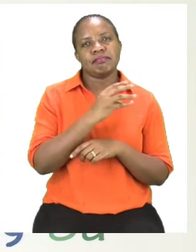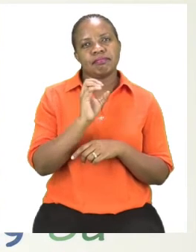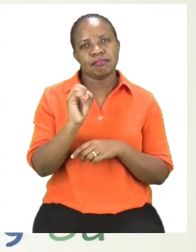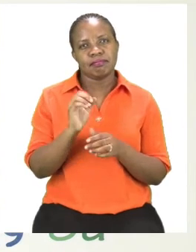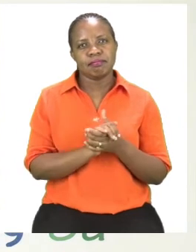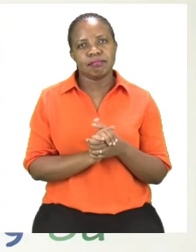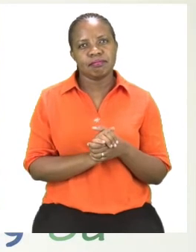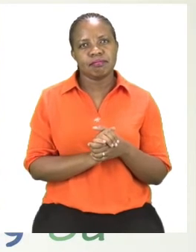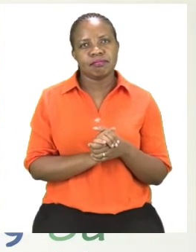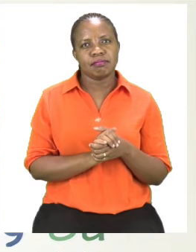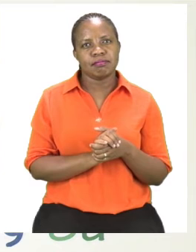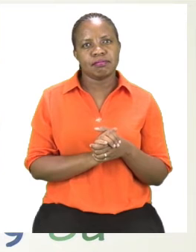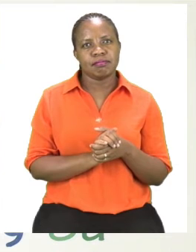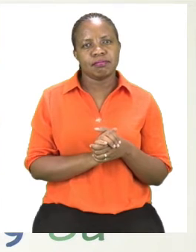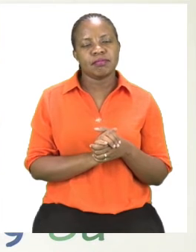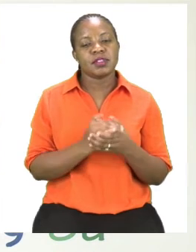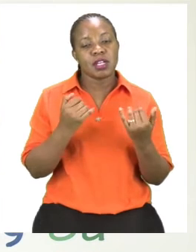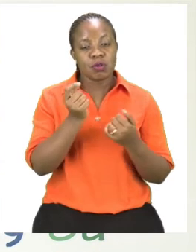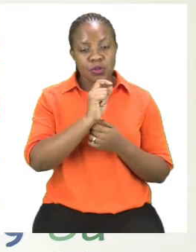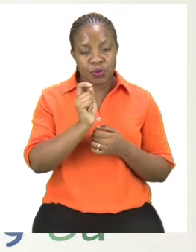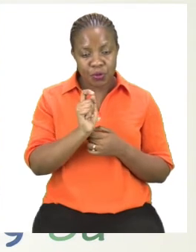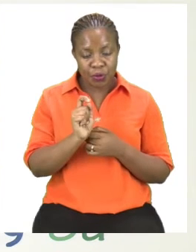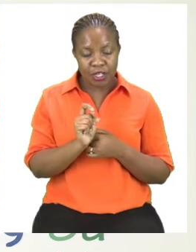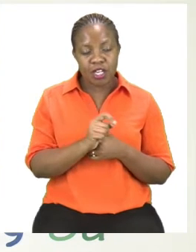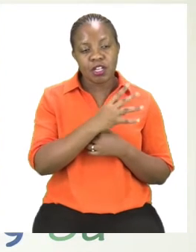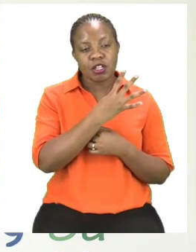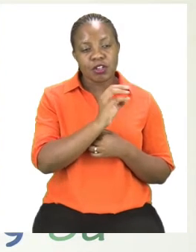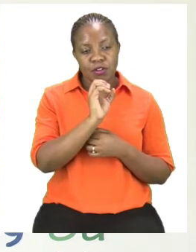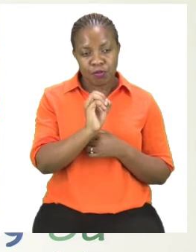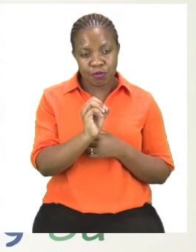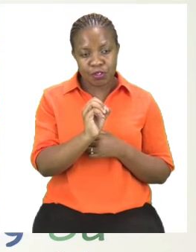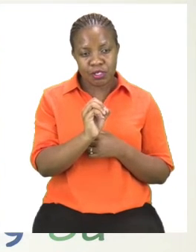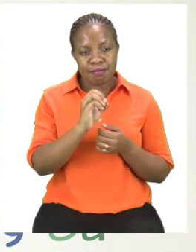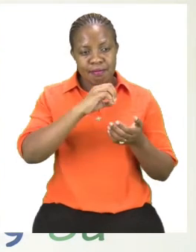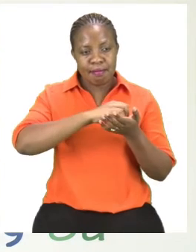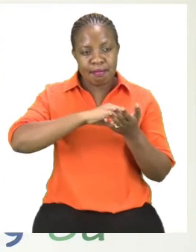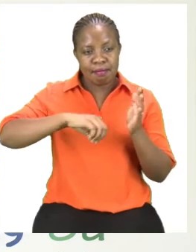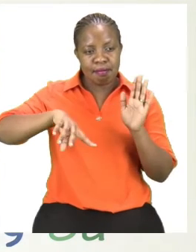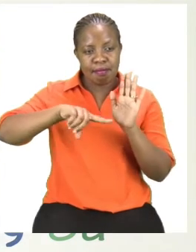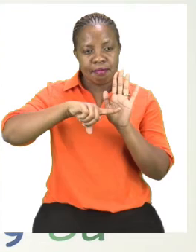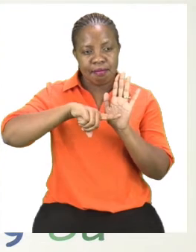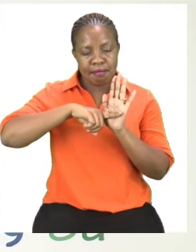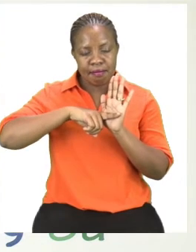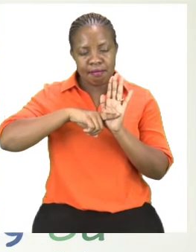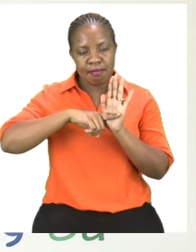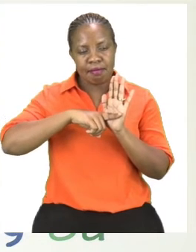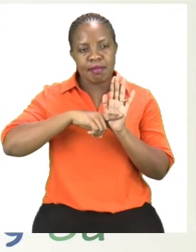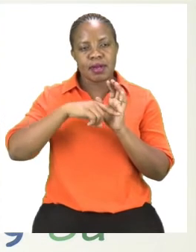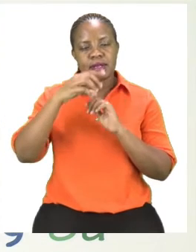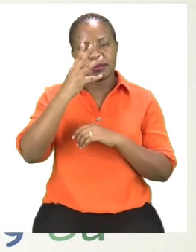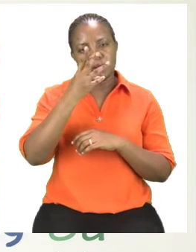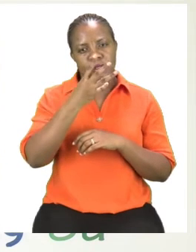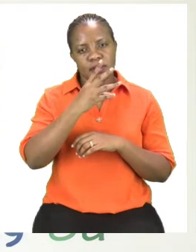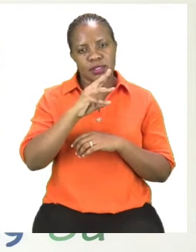booklet 40 minus 6 equals. And then I'd like you to